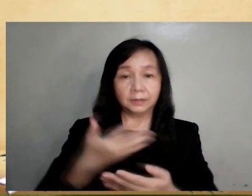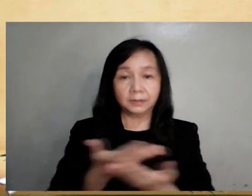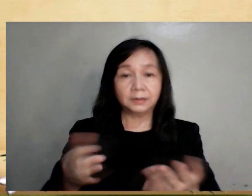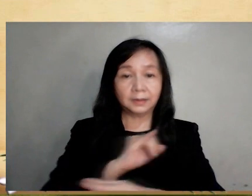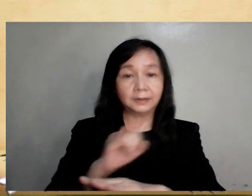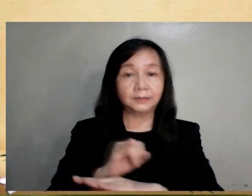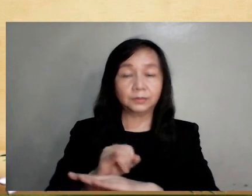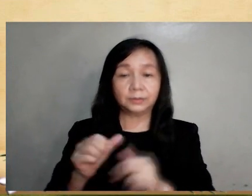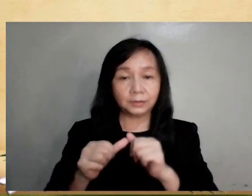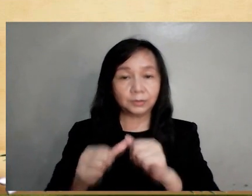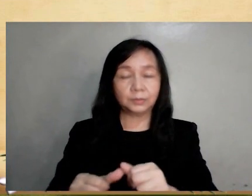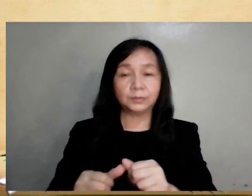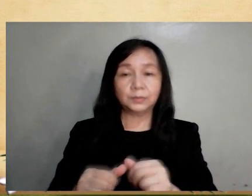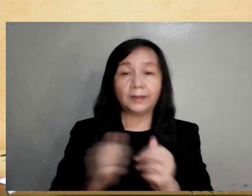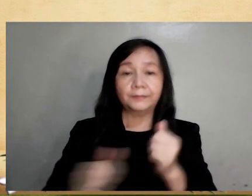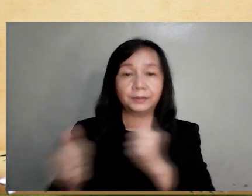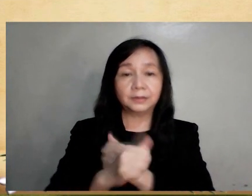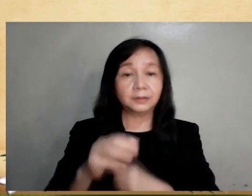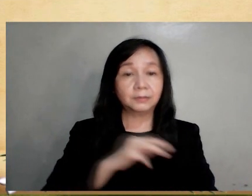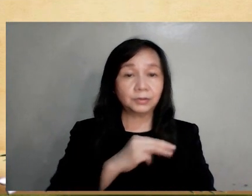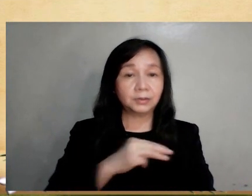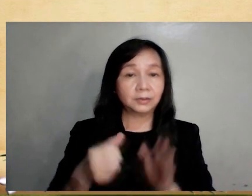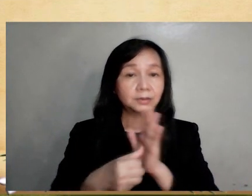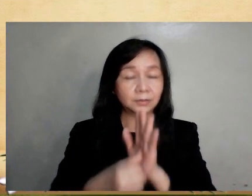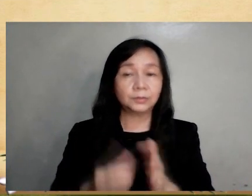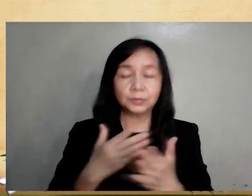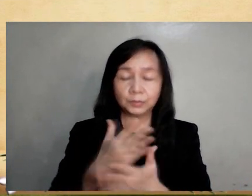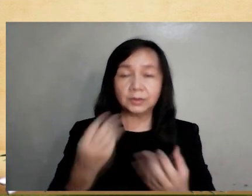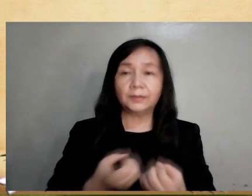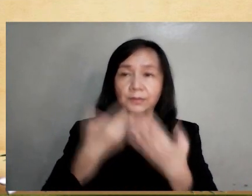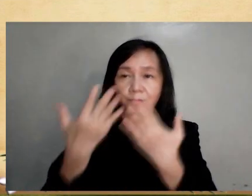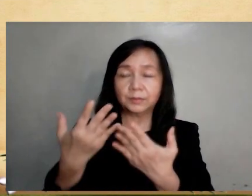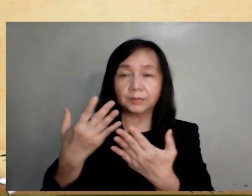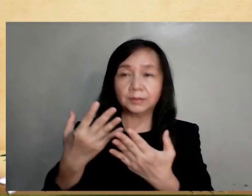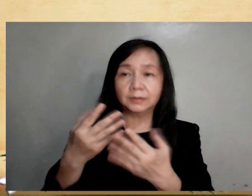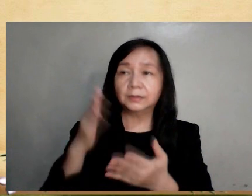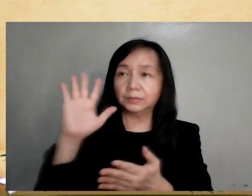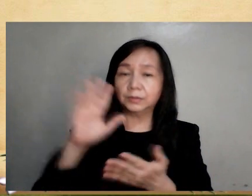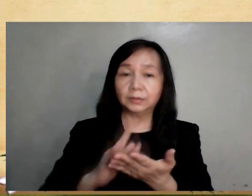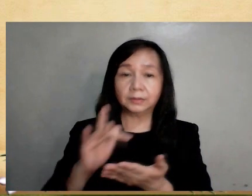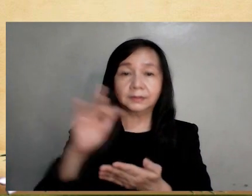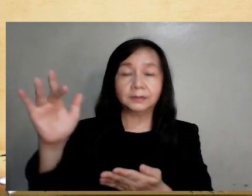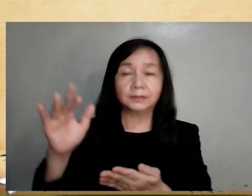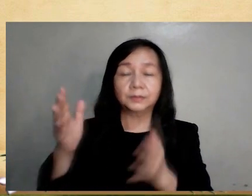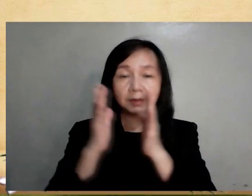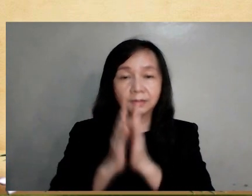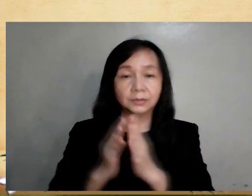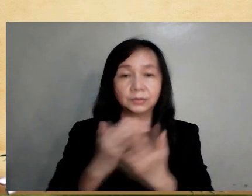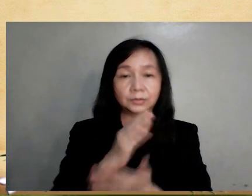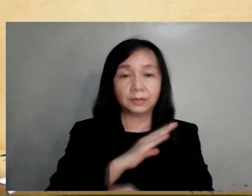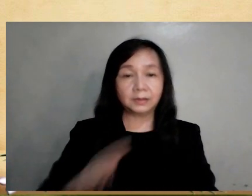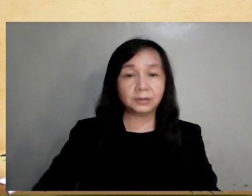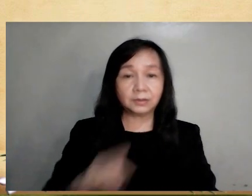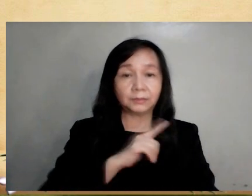islands continue to advance in missionary zeal through this sacrifice we offer to your glory. We ask